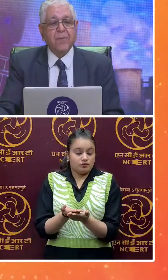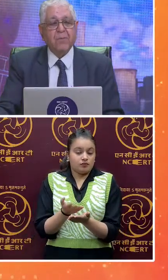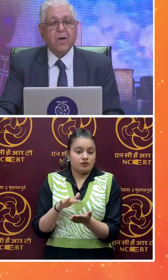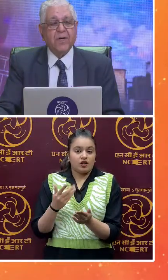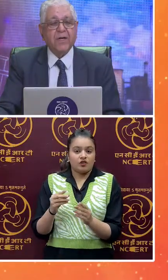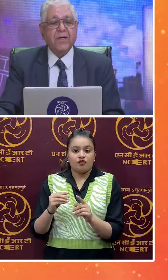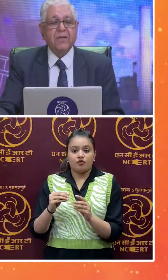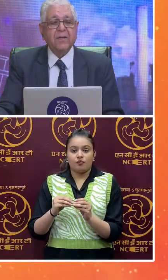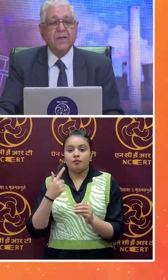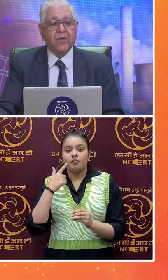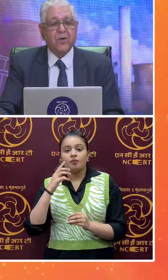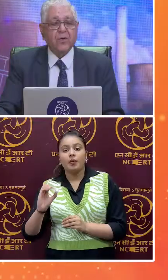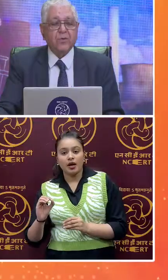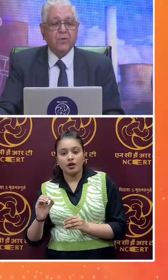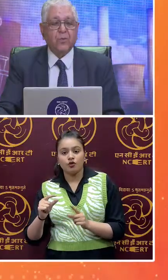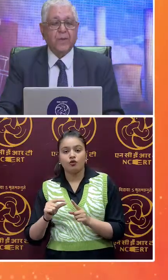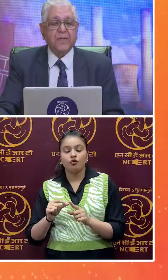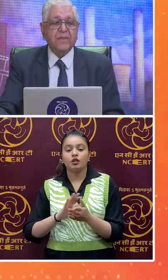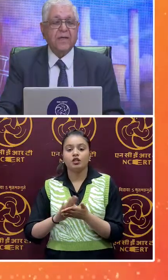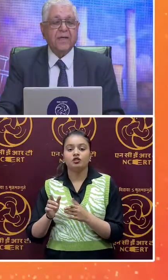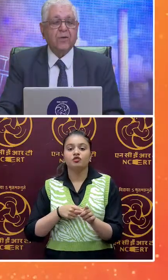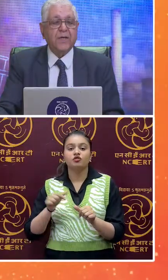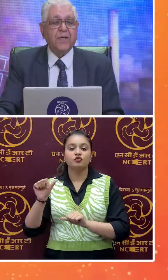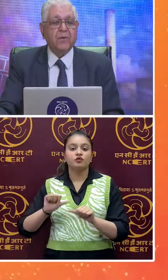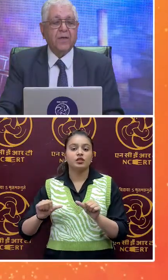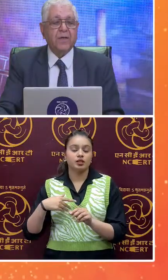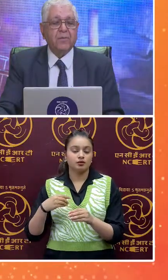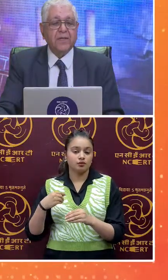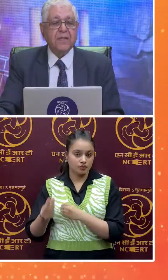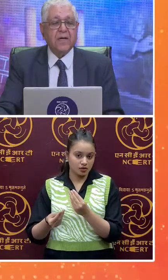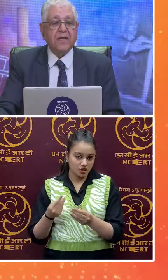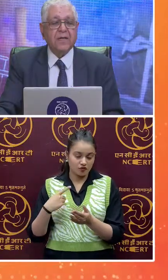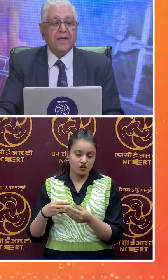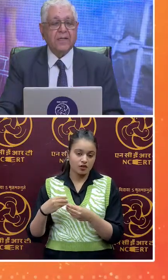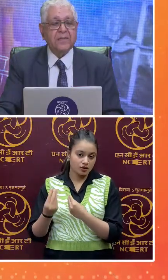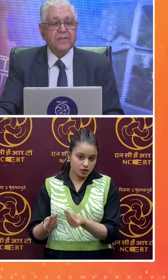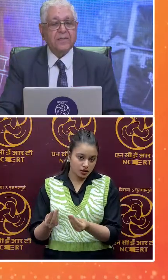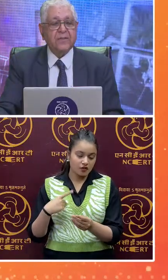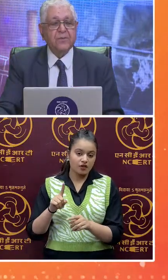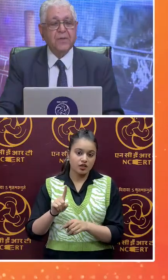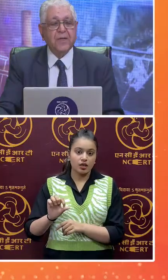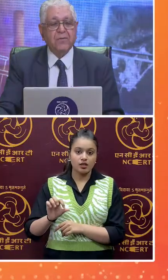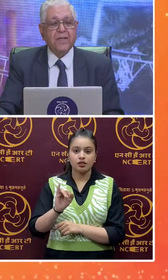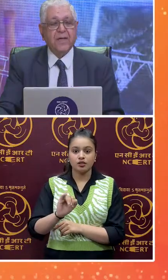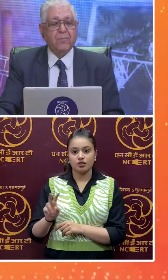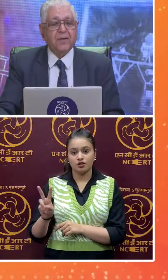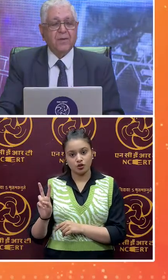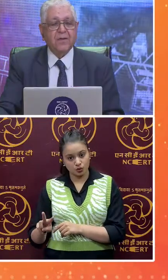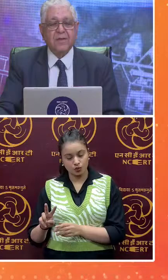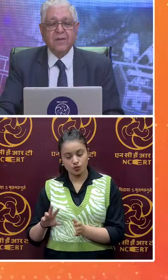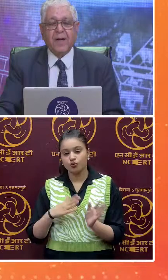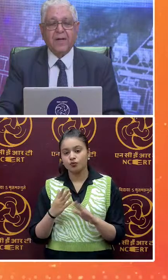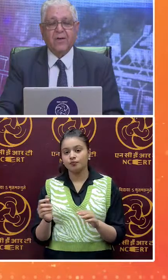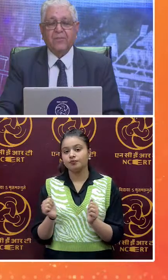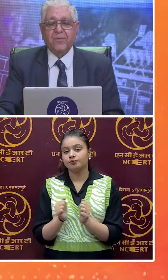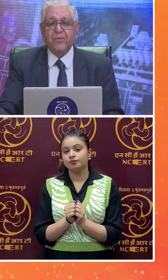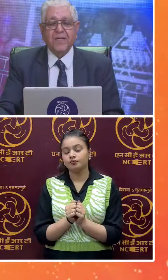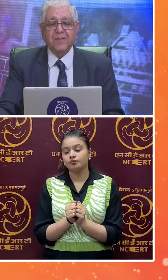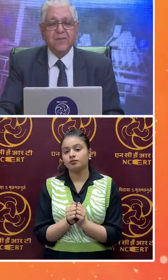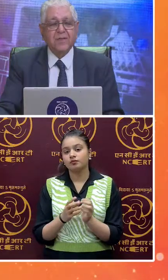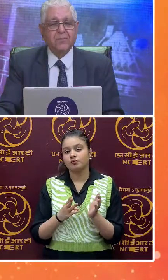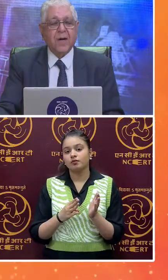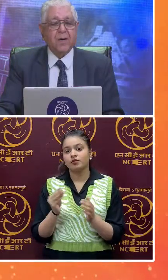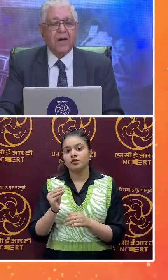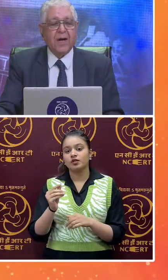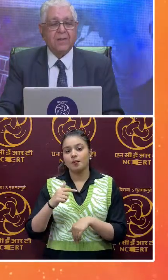biophysics. Bhabha waited for Obaid Siddiqui to be recommended by Szilard in 1962. Within a matter of few